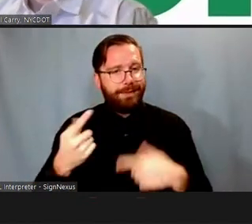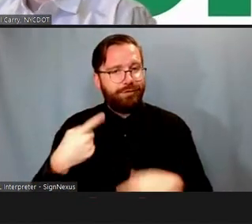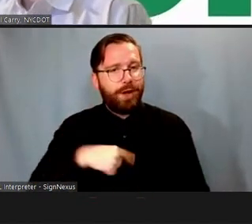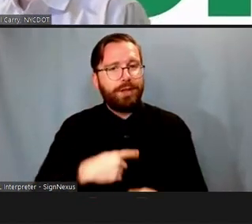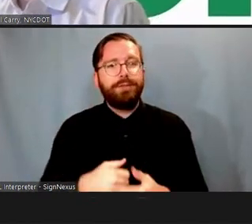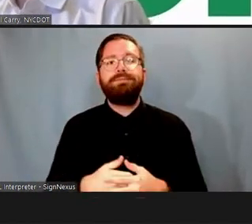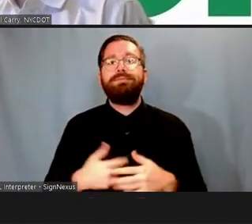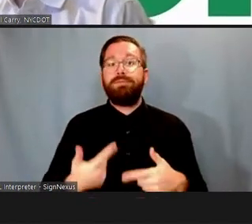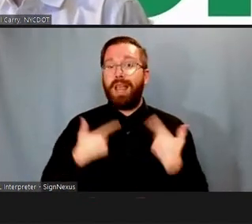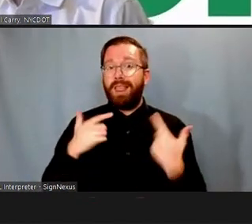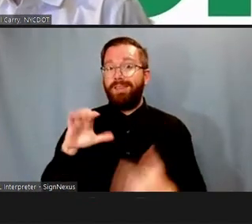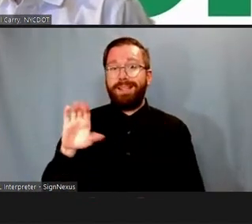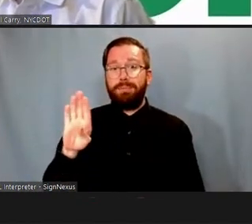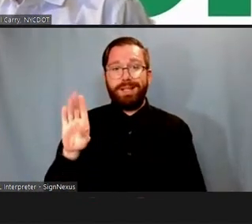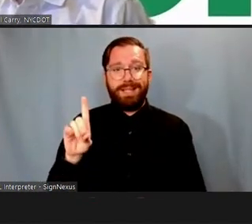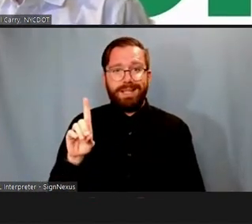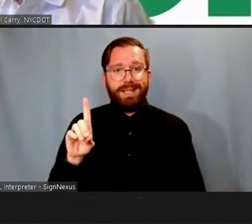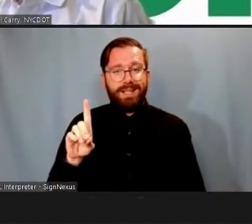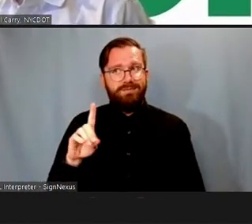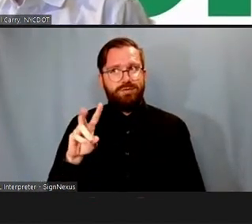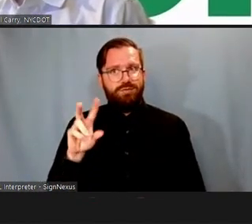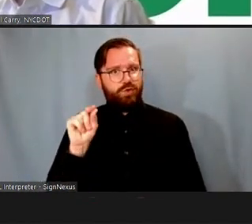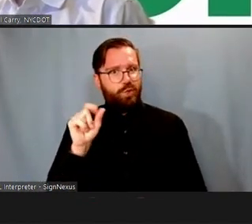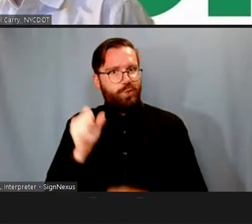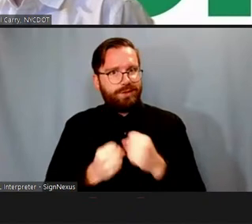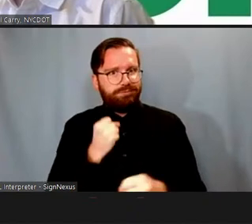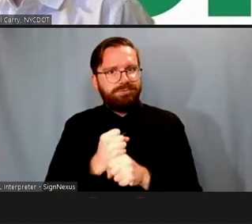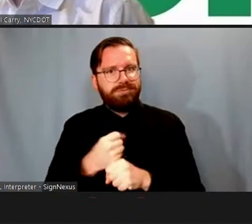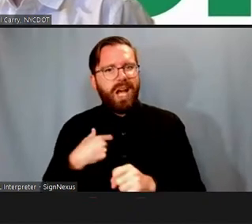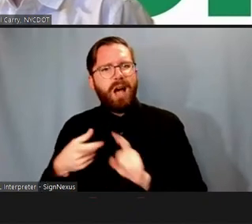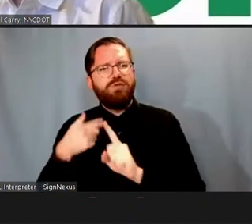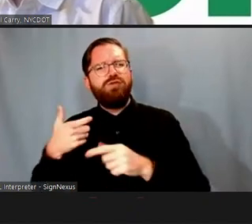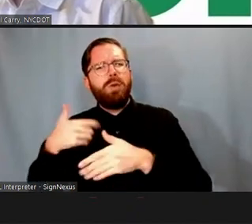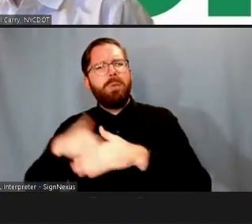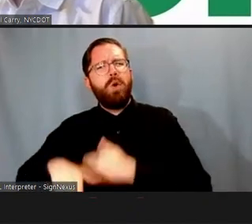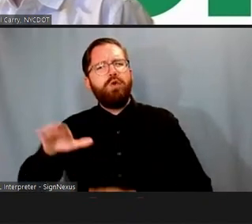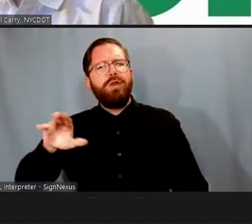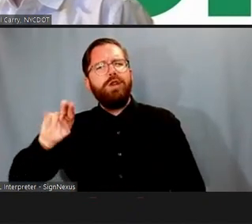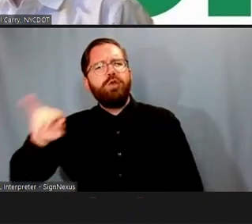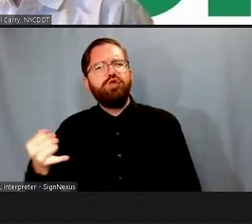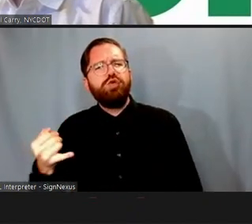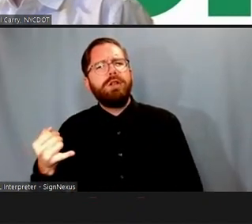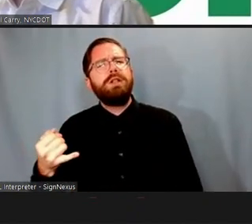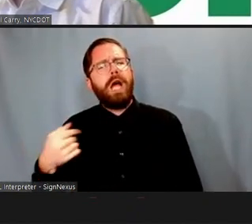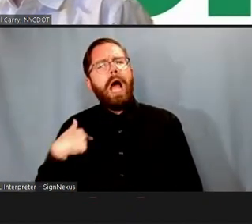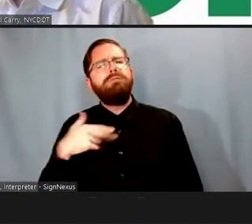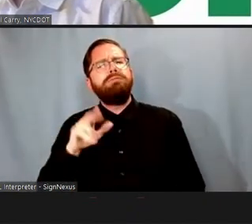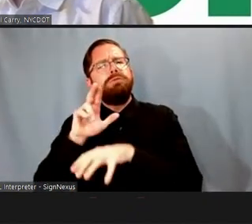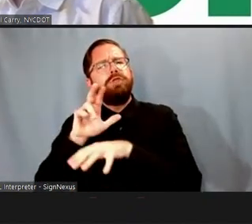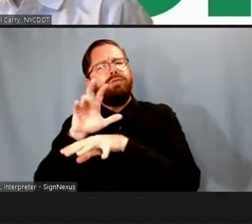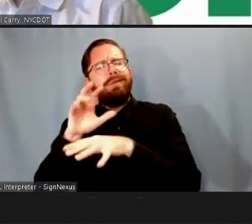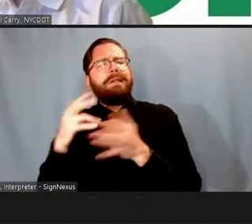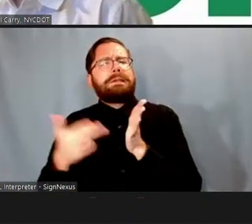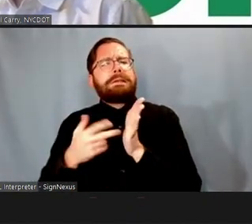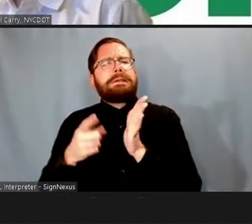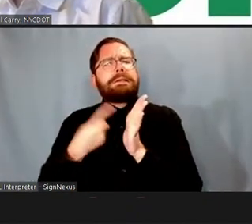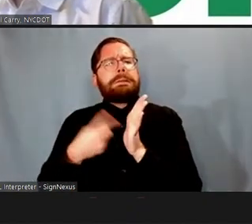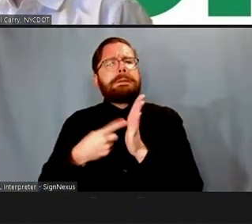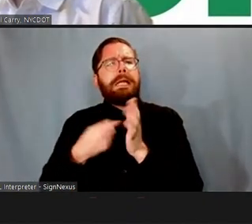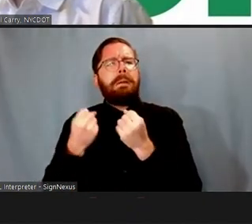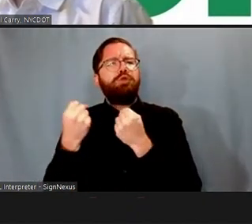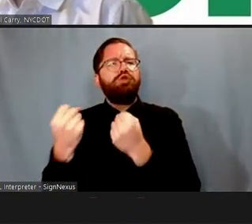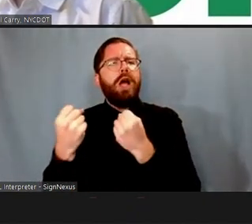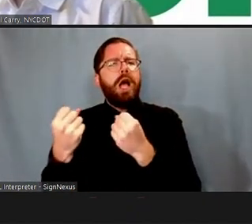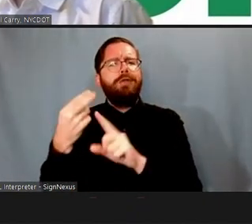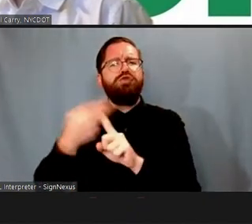years i'm from new jersey originally i'm familiar with driving i do rent a car every now and then so i know how that feels as frustrating as it can be